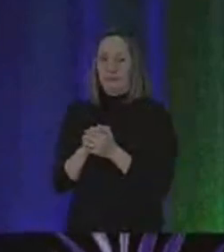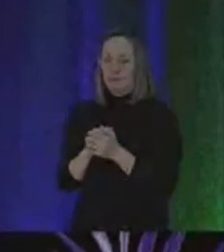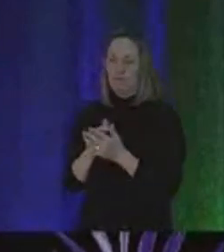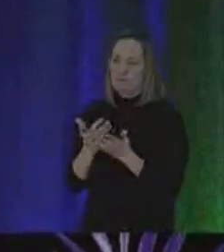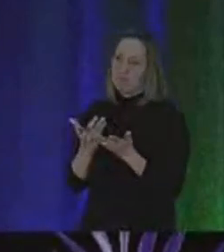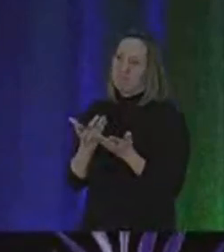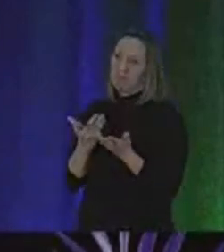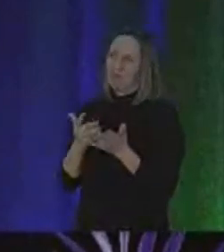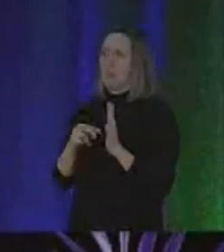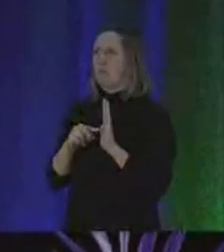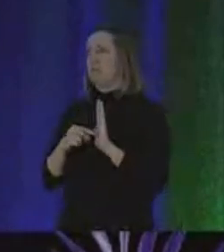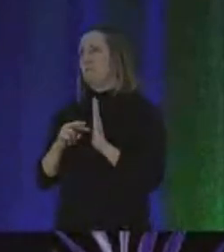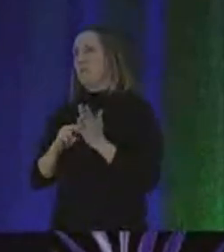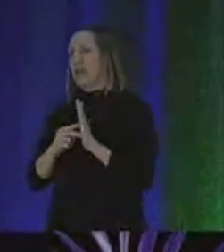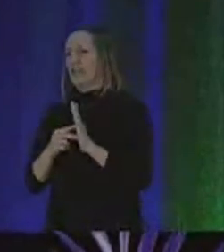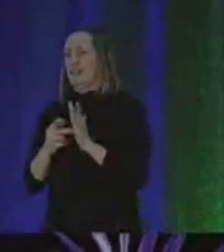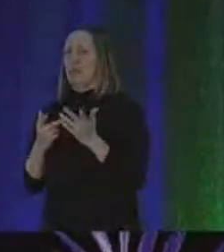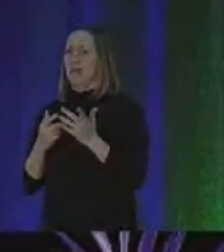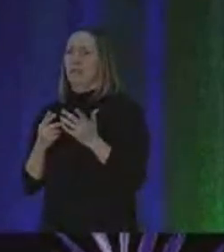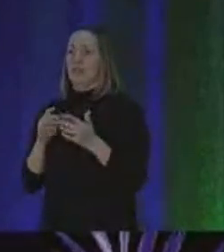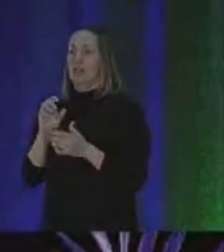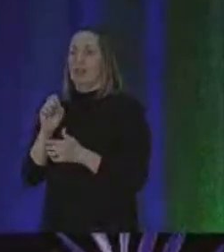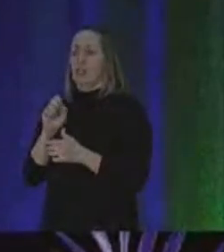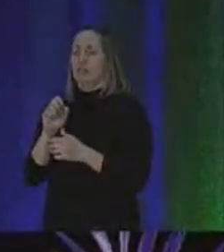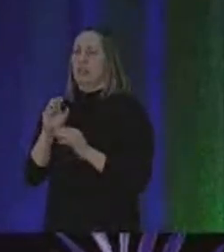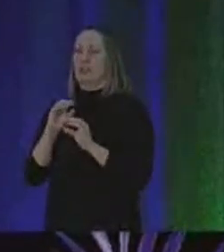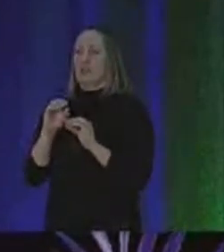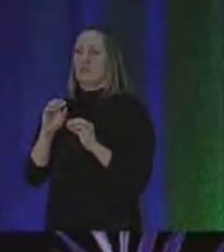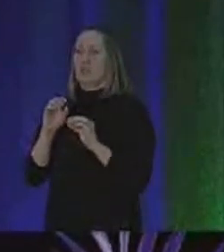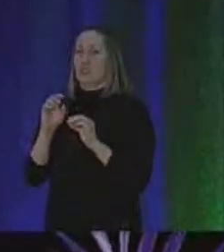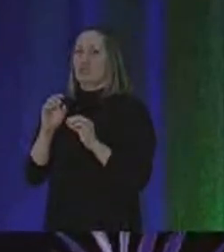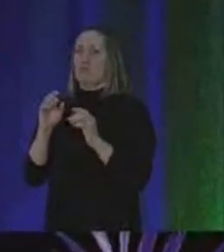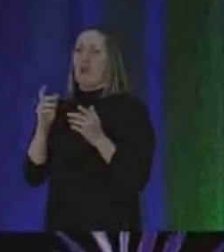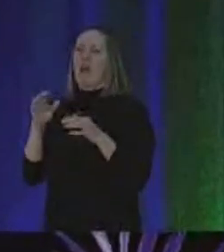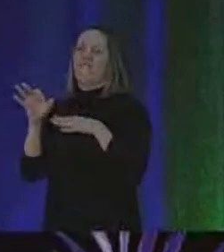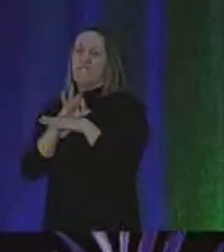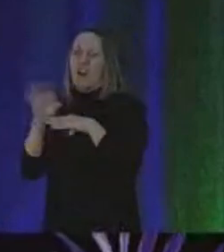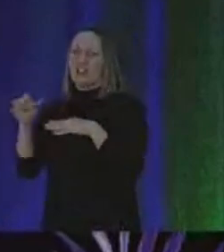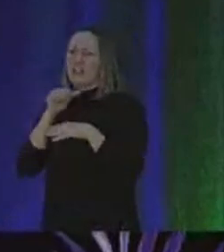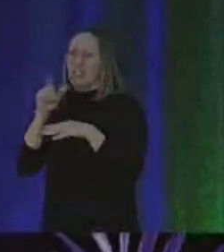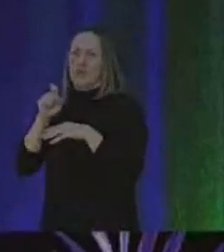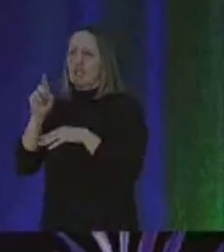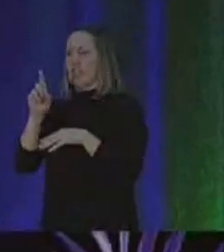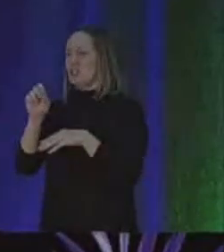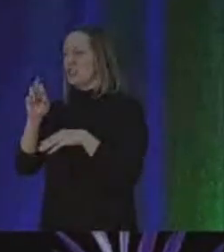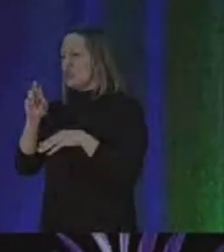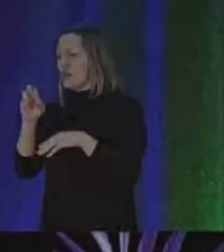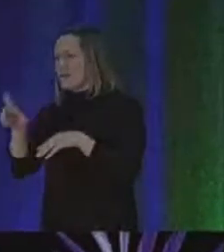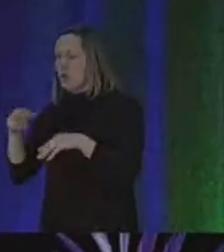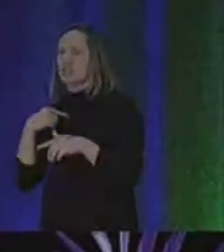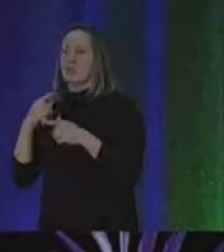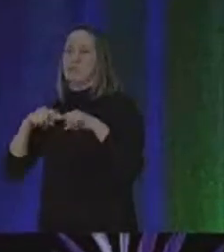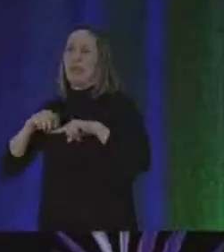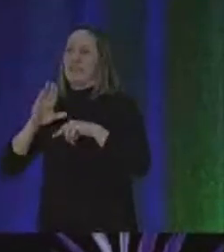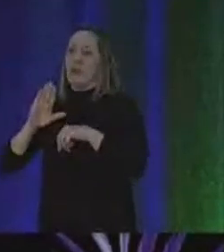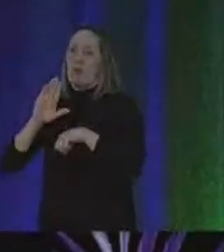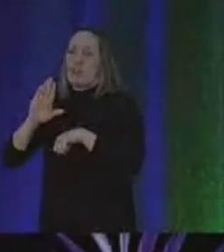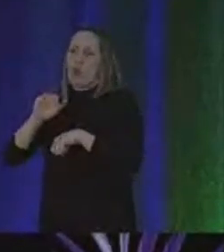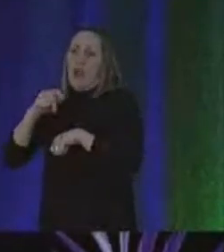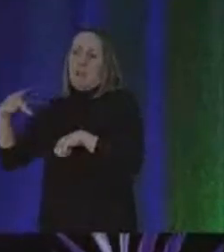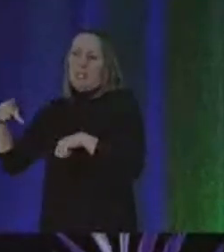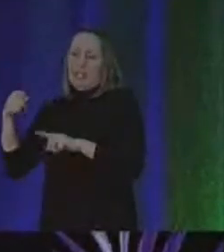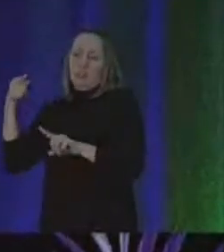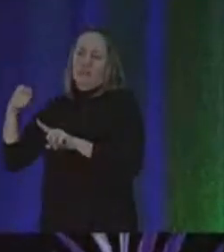Essentially, you fire off a serverless function. It takes care of everything for you. You write the business logic that is based off of what your application is trying